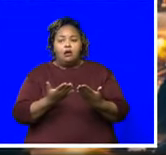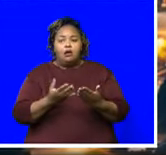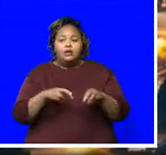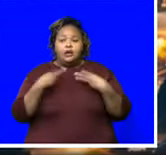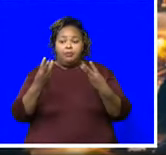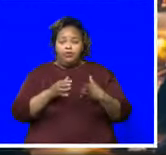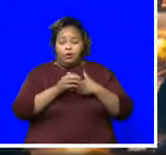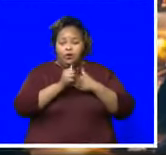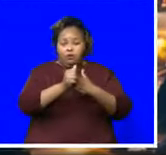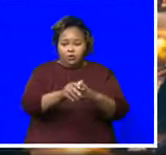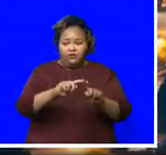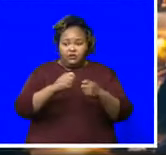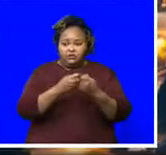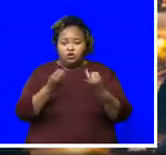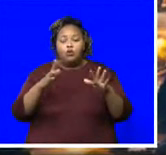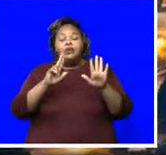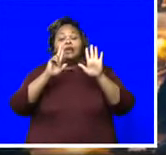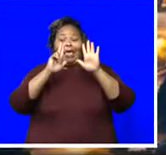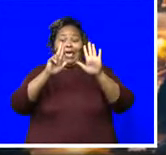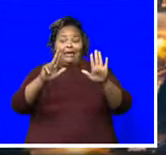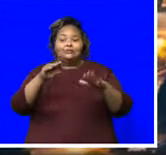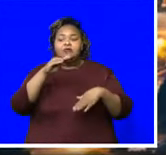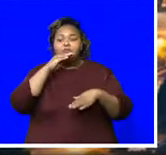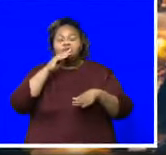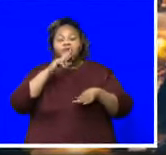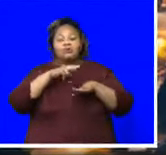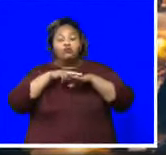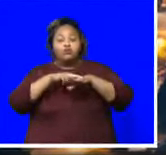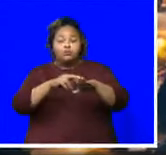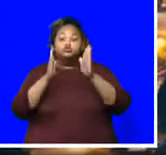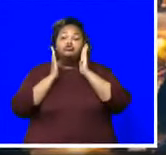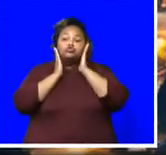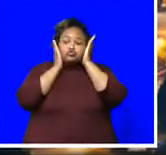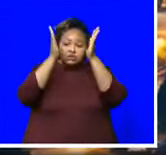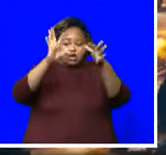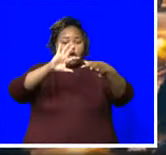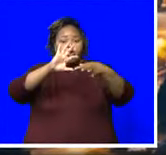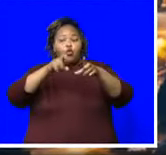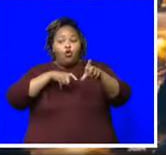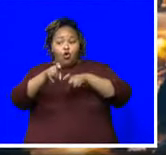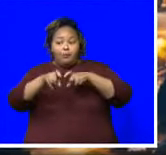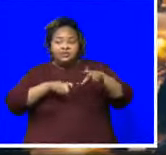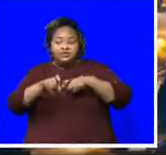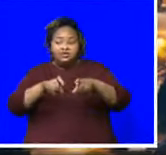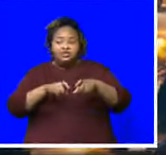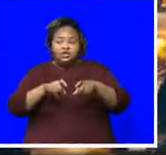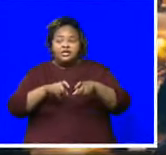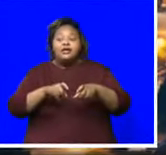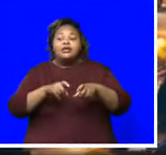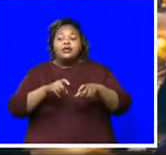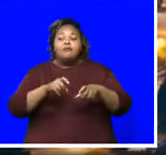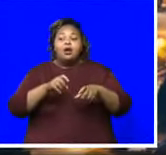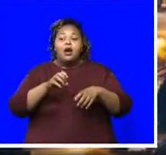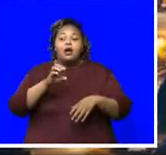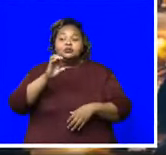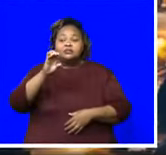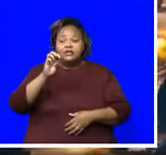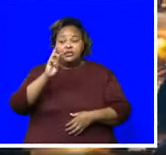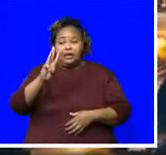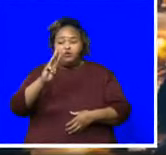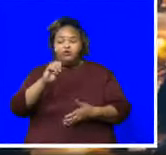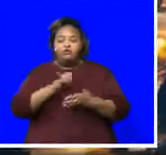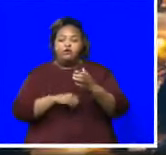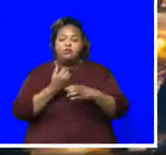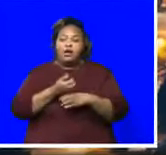le labasiphohlongo. Lekubheke ukuthi bameleleke live imidlalo nema Commonwealth yalonyaka. Lotabanjelwa even lase noma ke lase 7